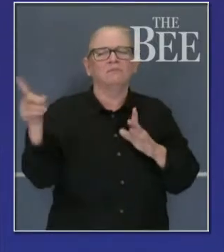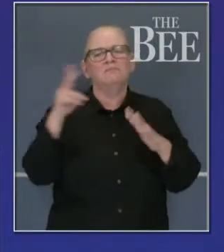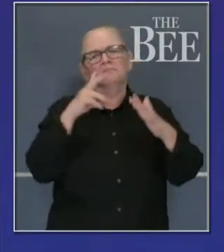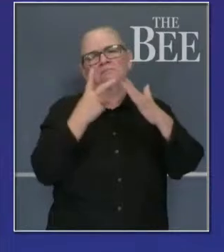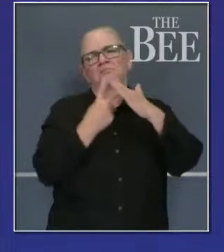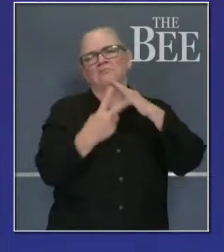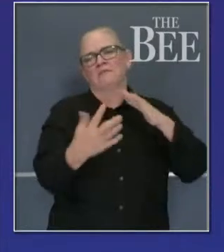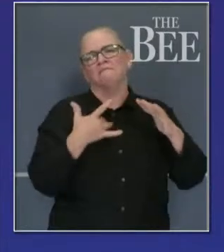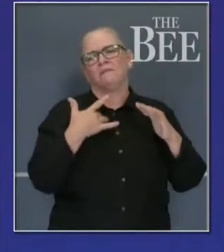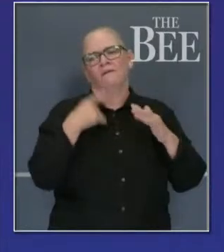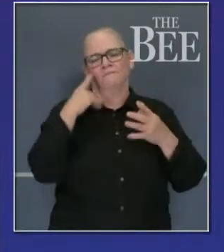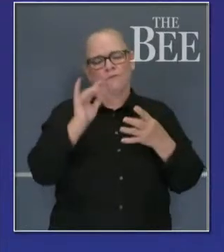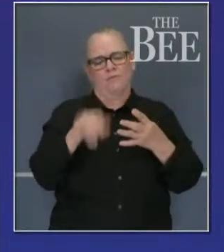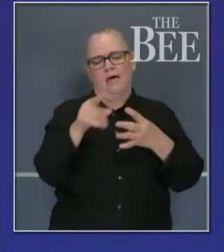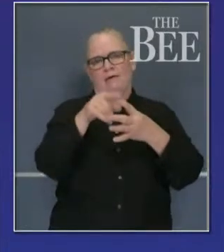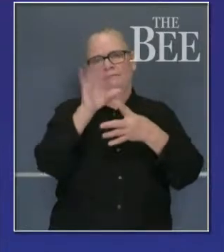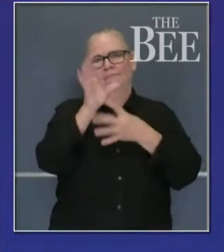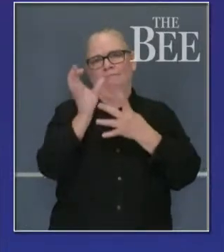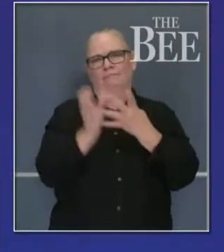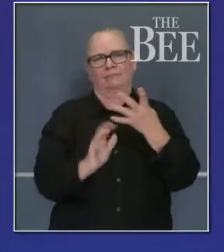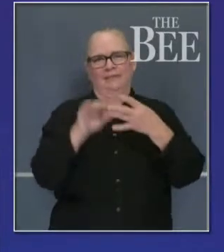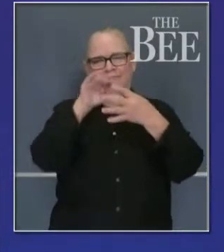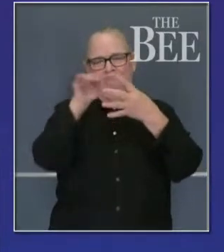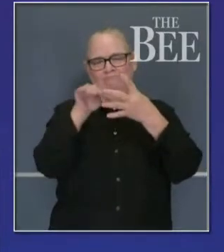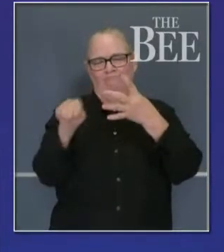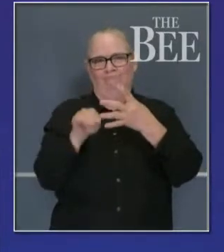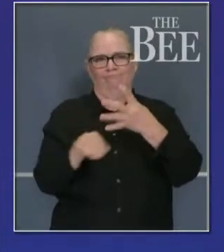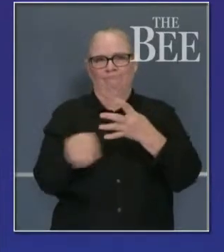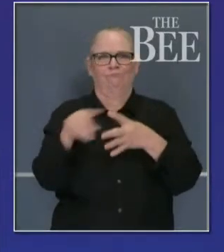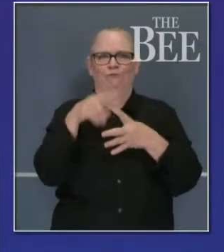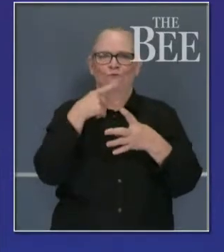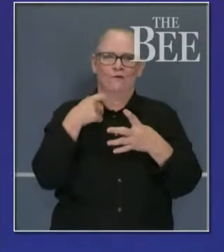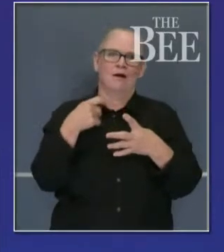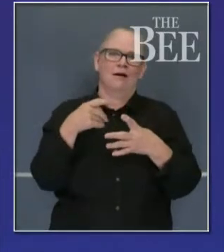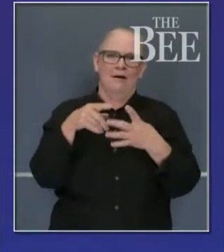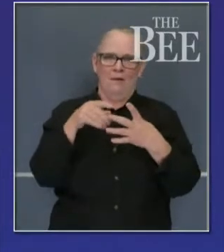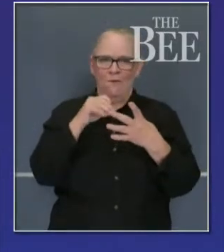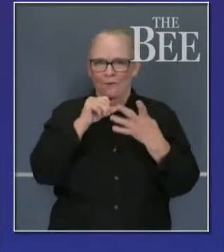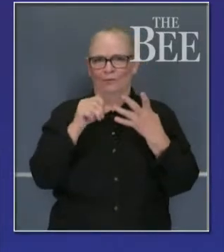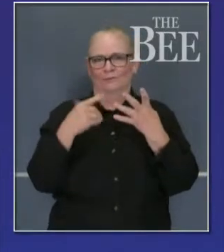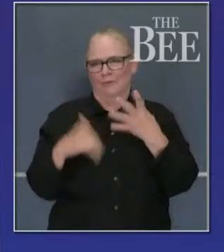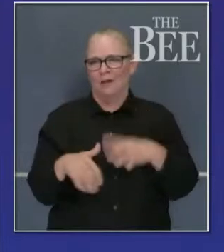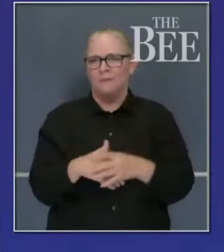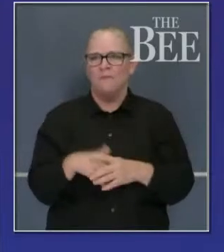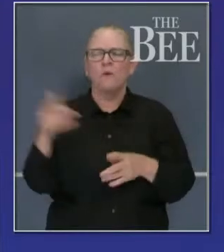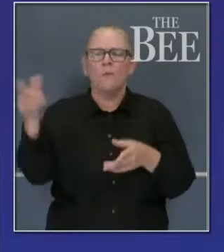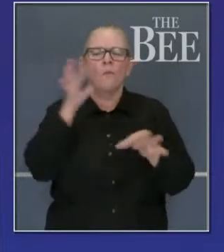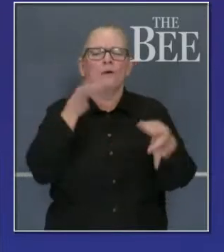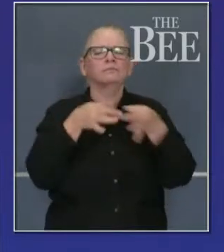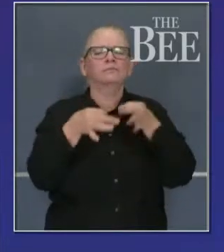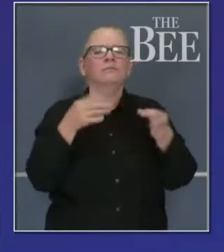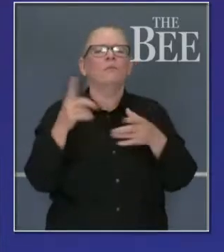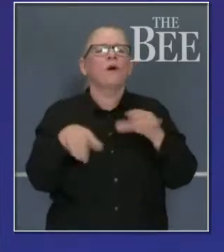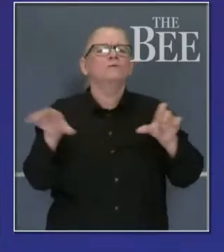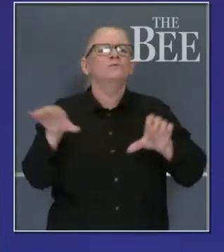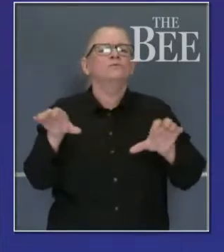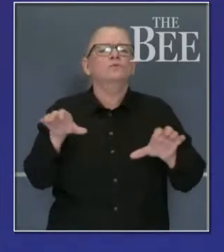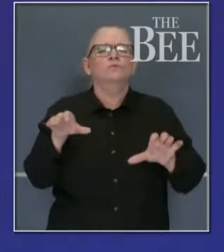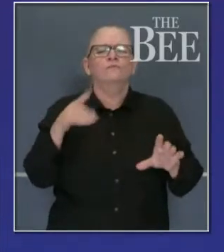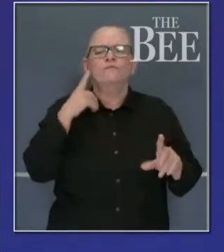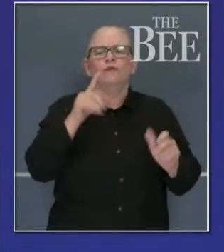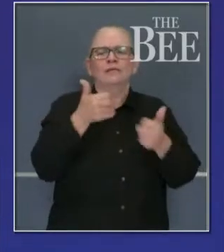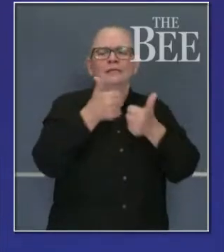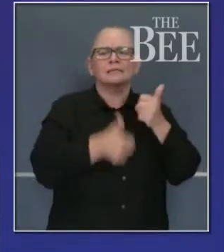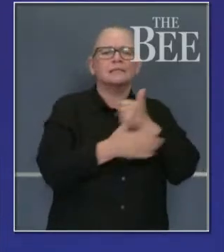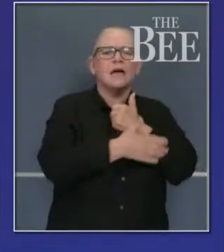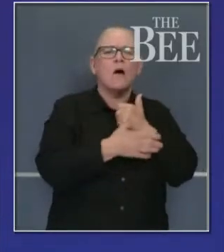tiers, and also express the kind of work or discuss and update you on the work we're doing with counties to